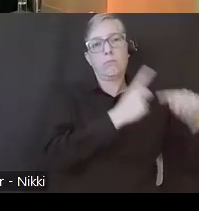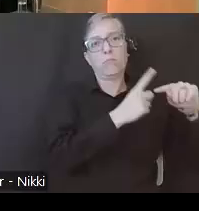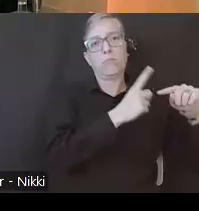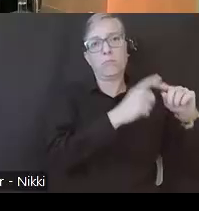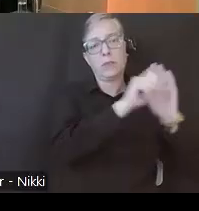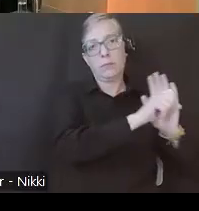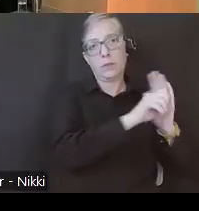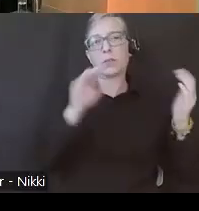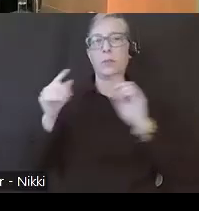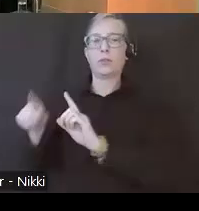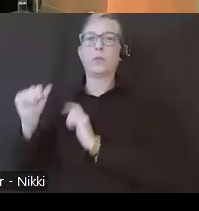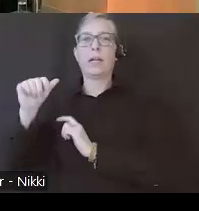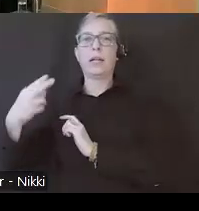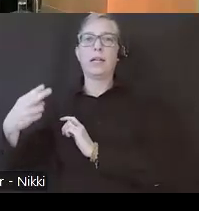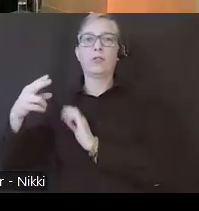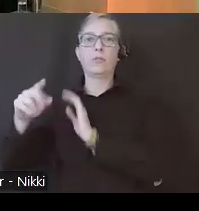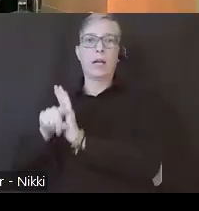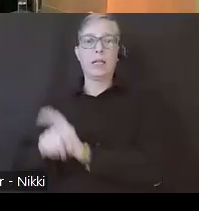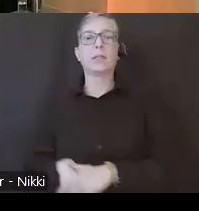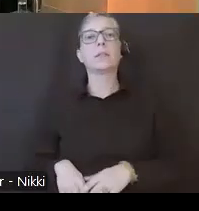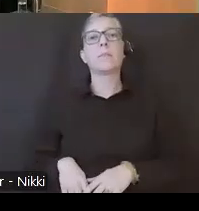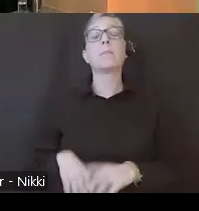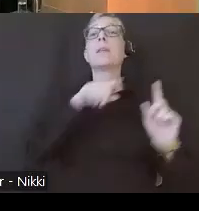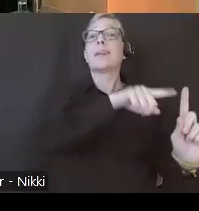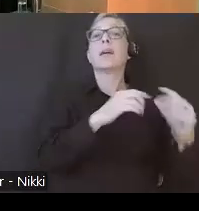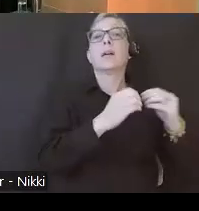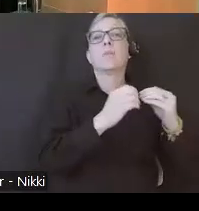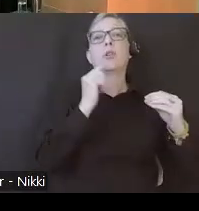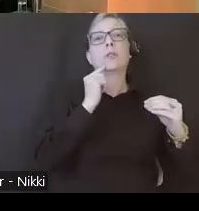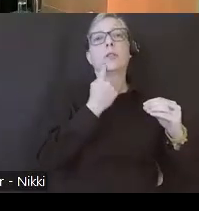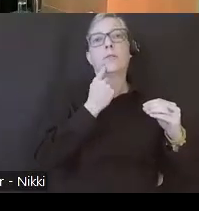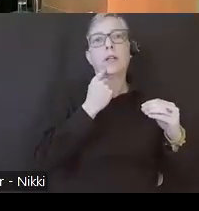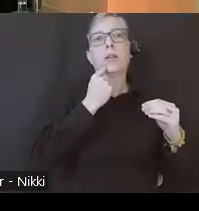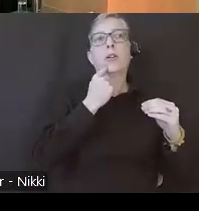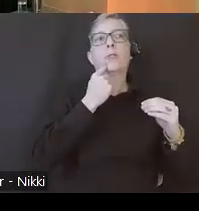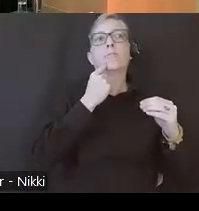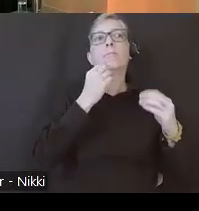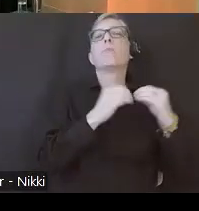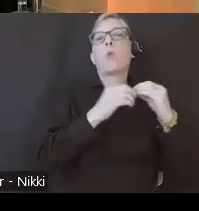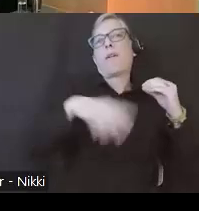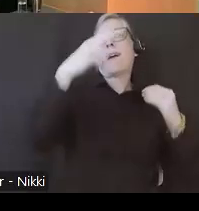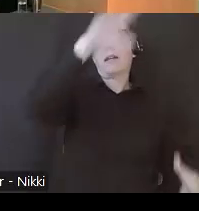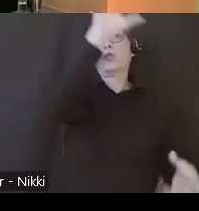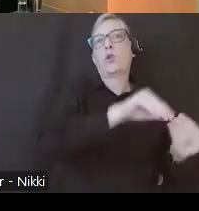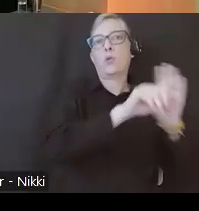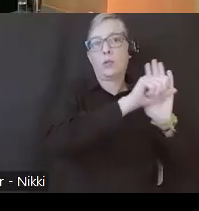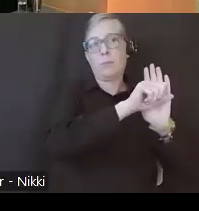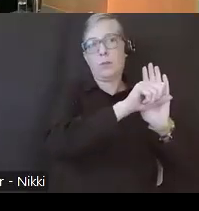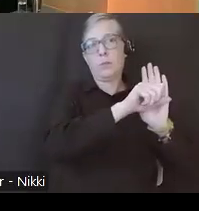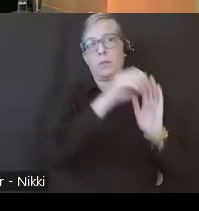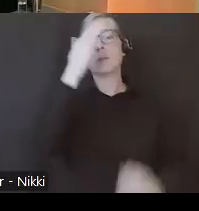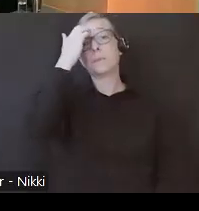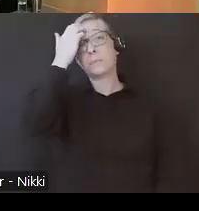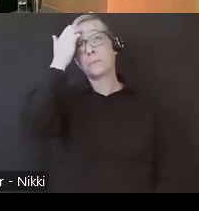disorganized symptoms. However, the AH+ group had more severe or higher total symptoms. And I will say that I